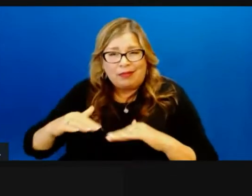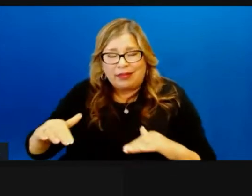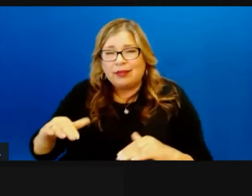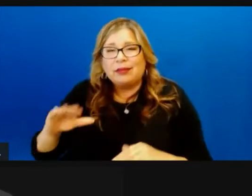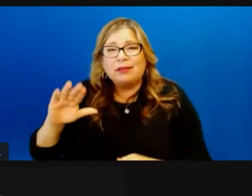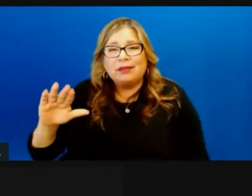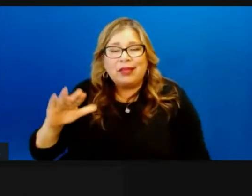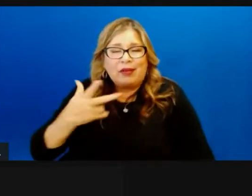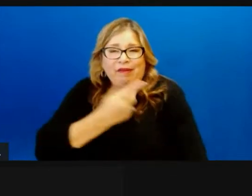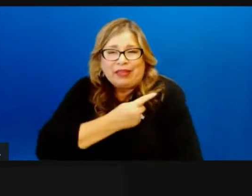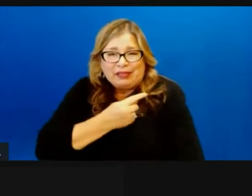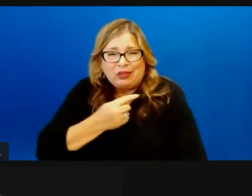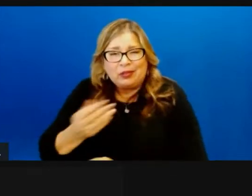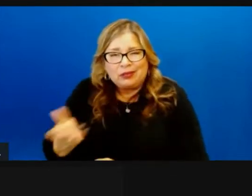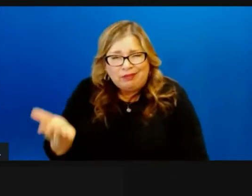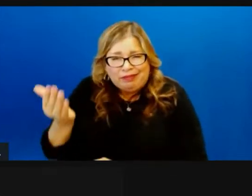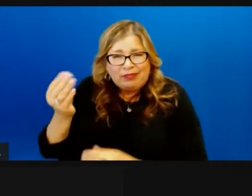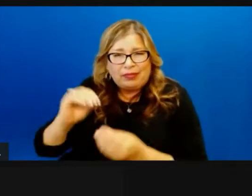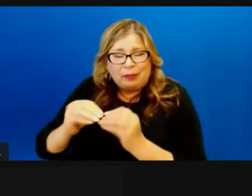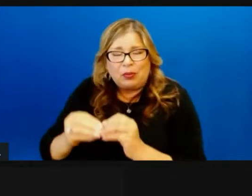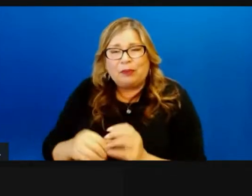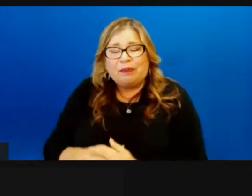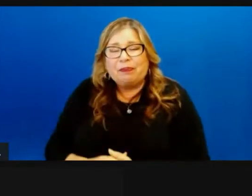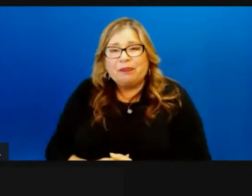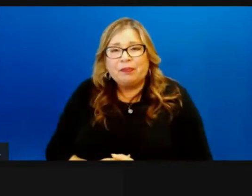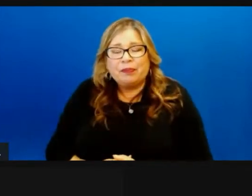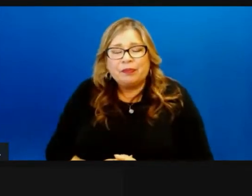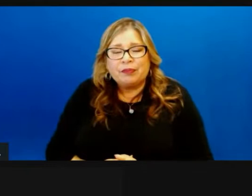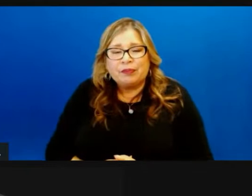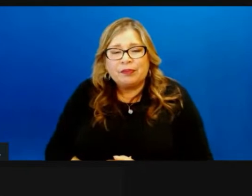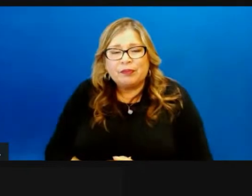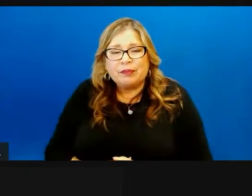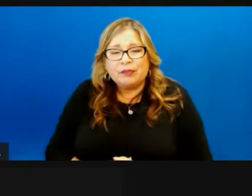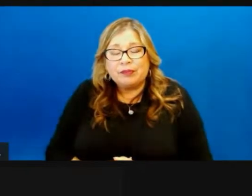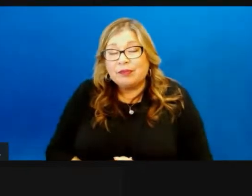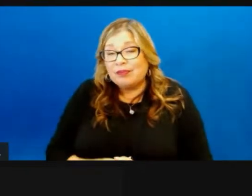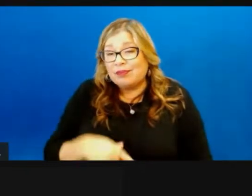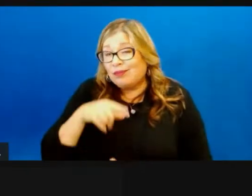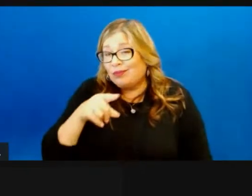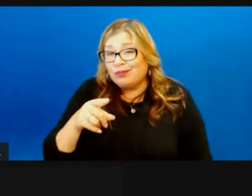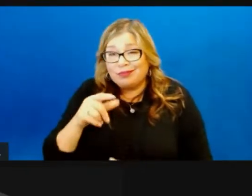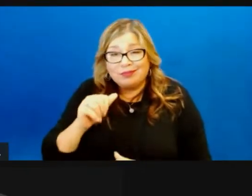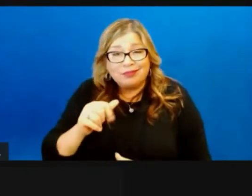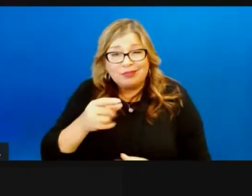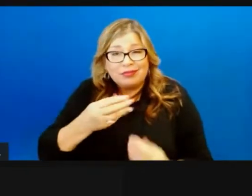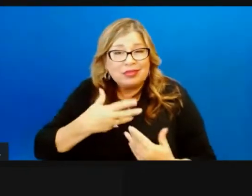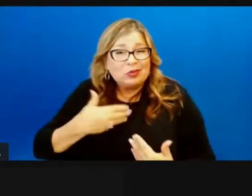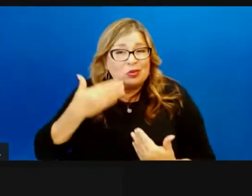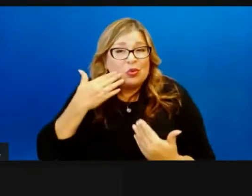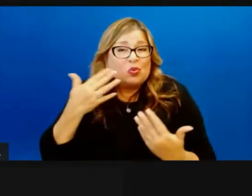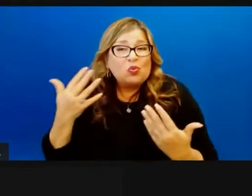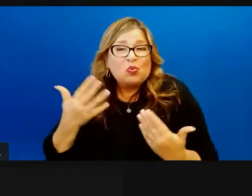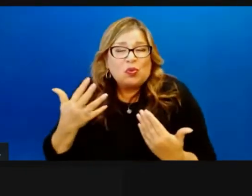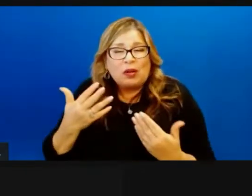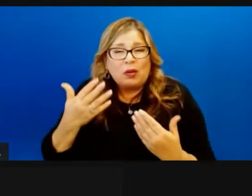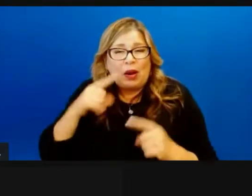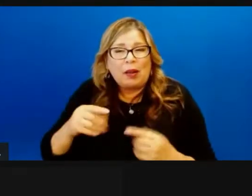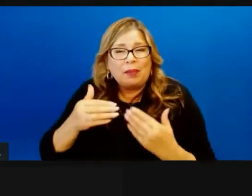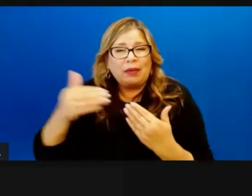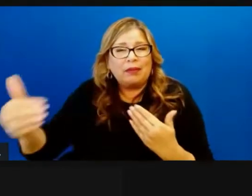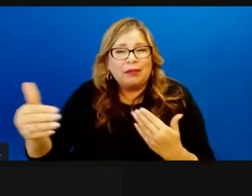wondering if you could preview a little bit for us before, the February 28th date. Is there like a certain threshold, say like 60% vaccination